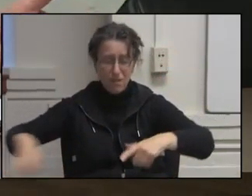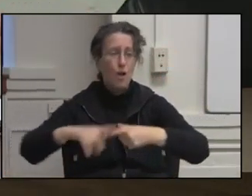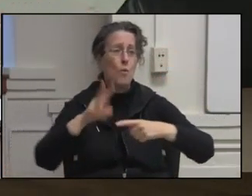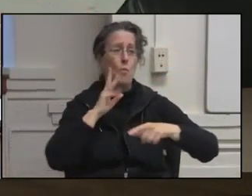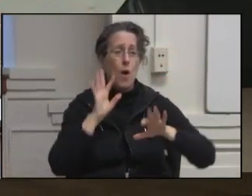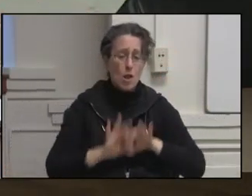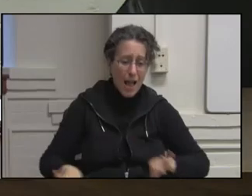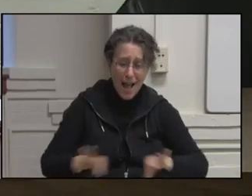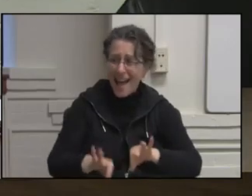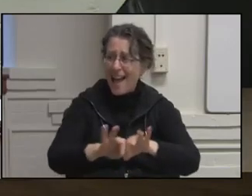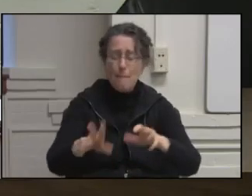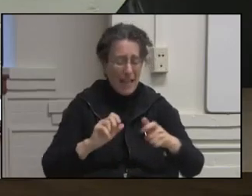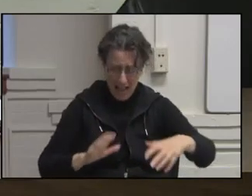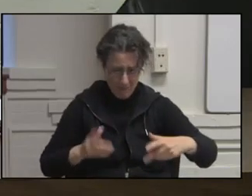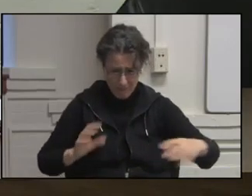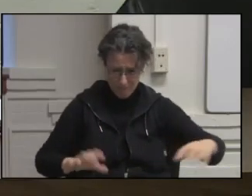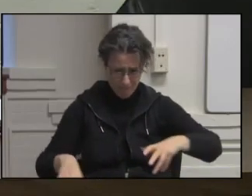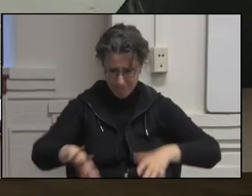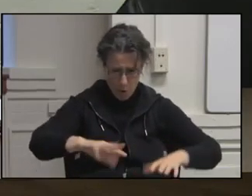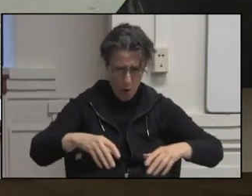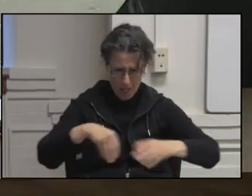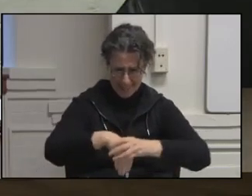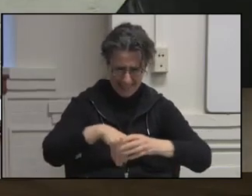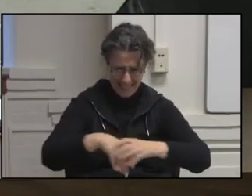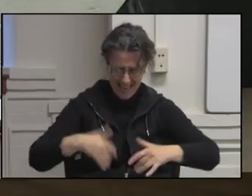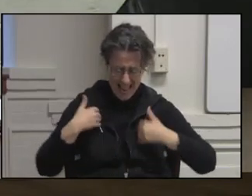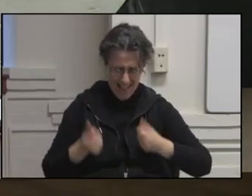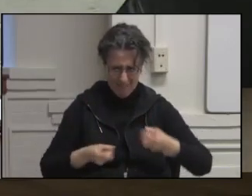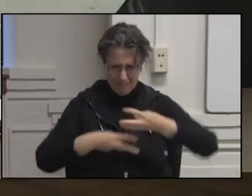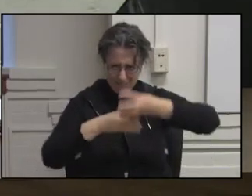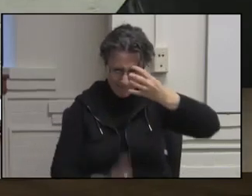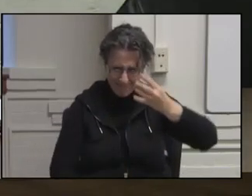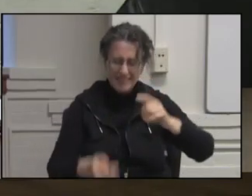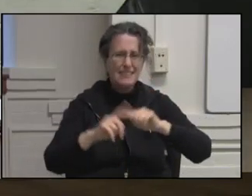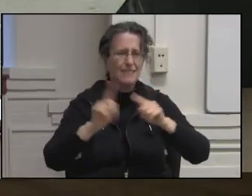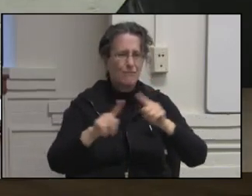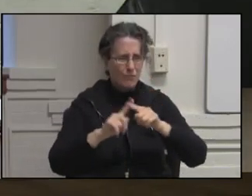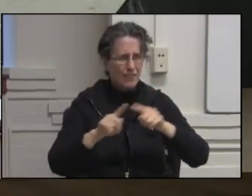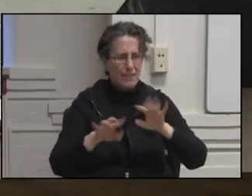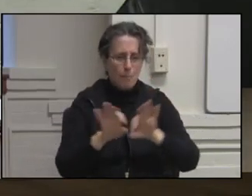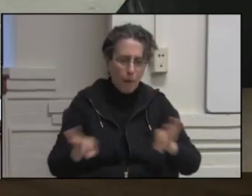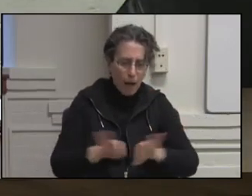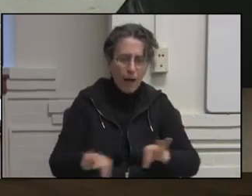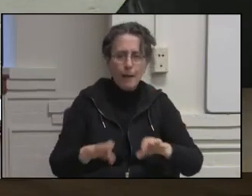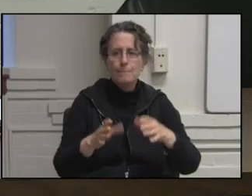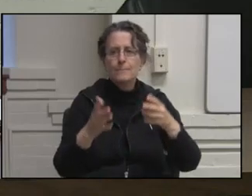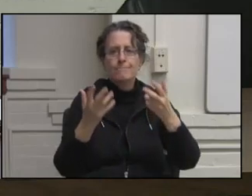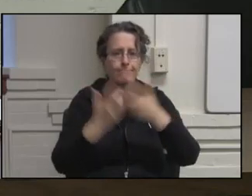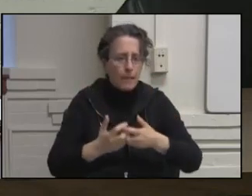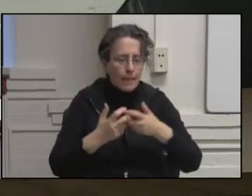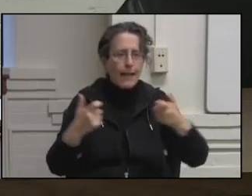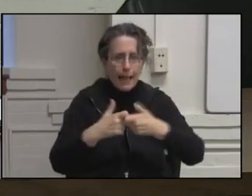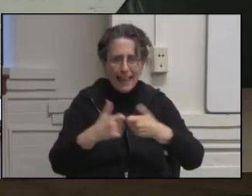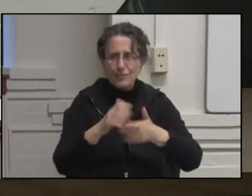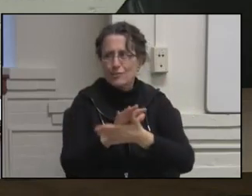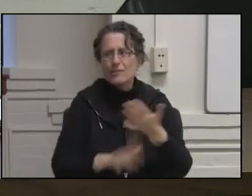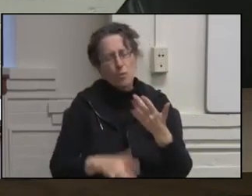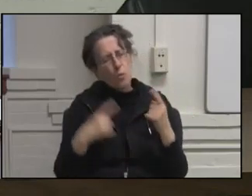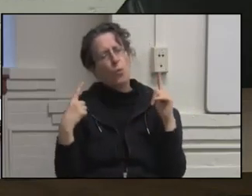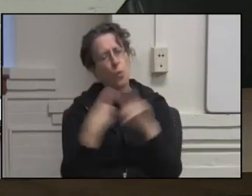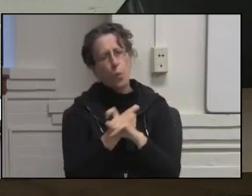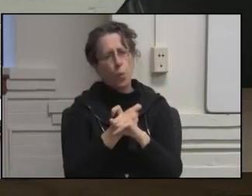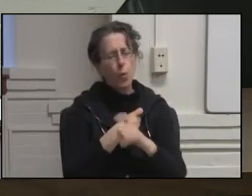small, congested area. And traffic control is also a big factor that elevates the cost. So I feel pretty